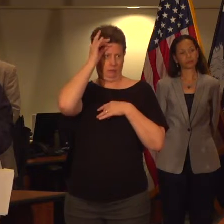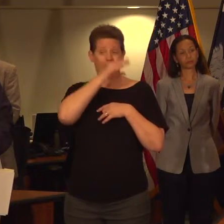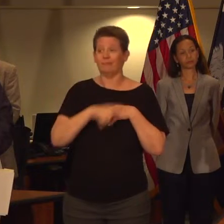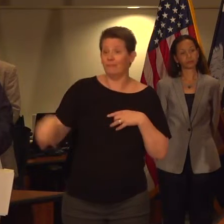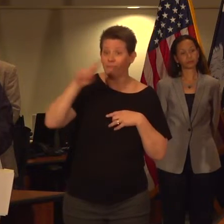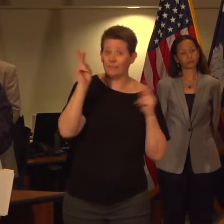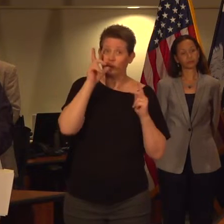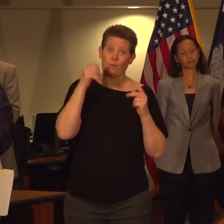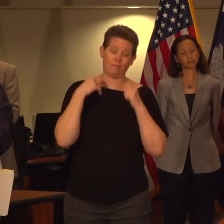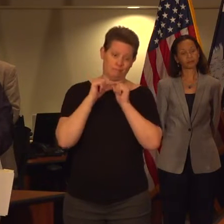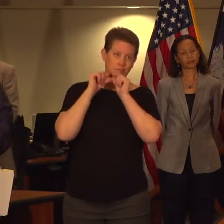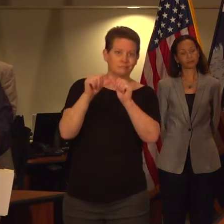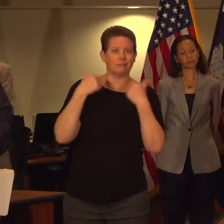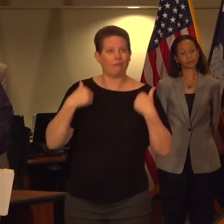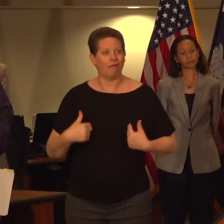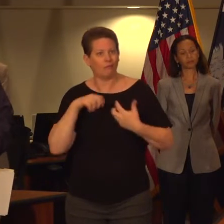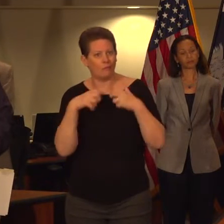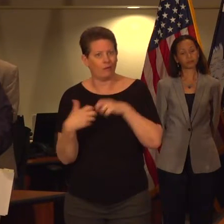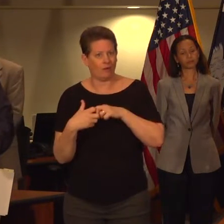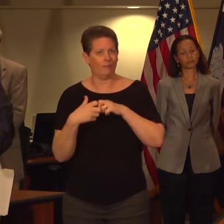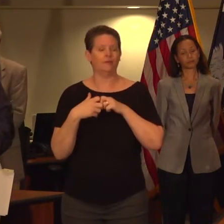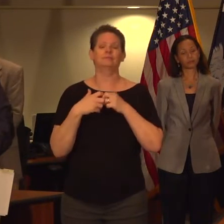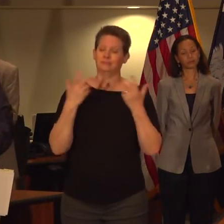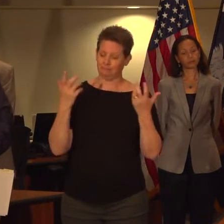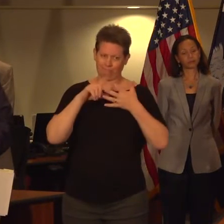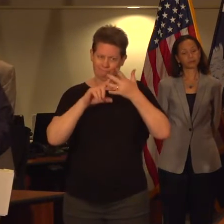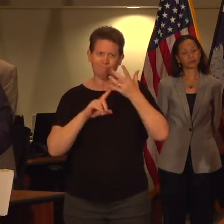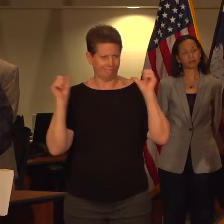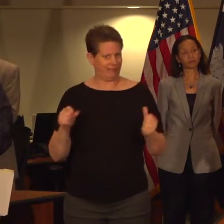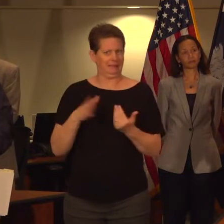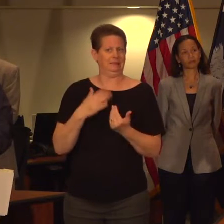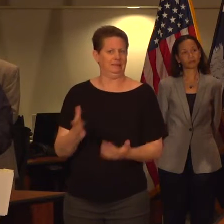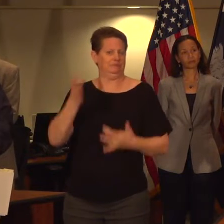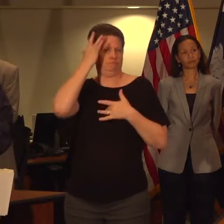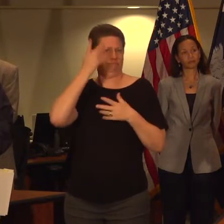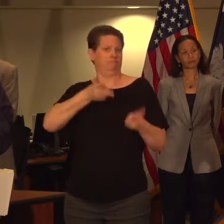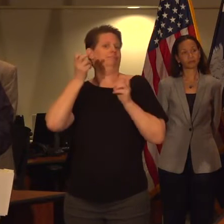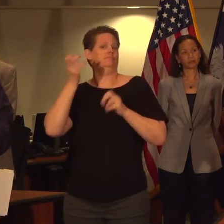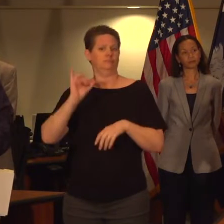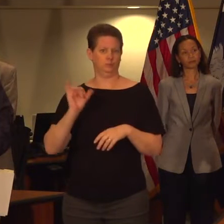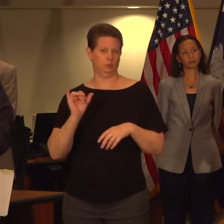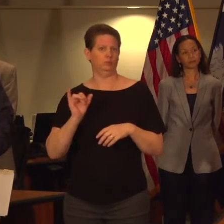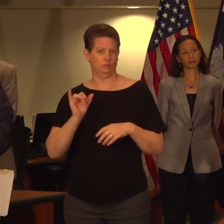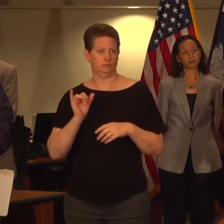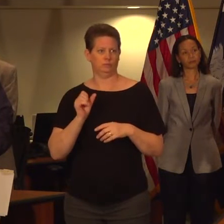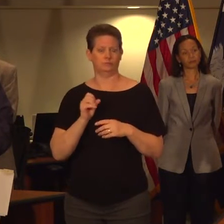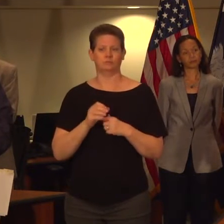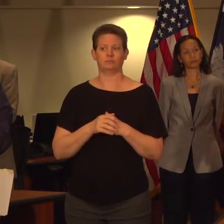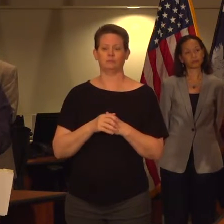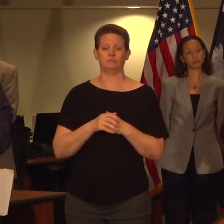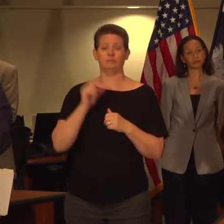with chronic conditions of many different kinds. So although we are easing some of the